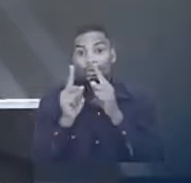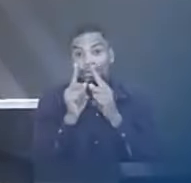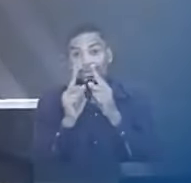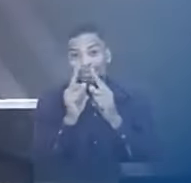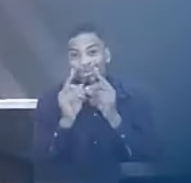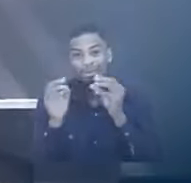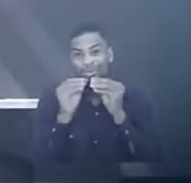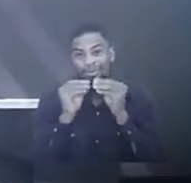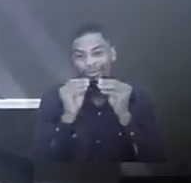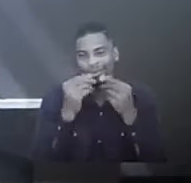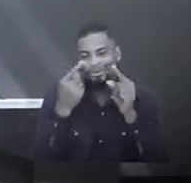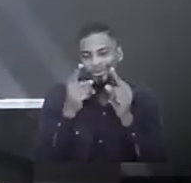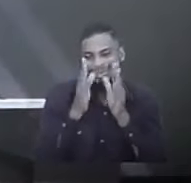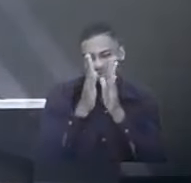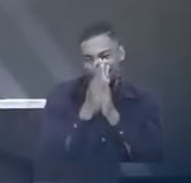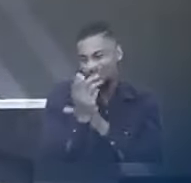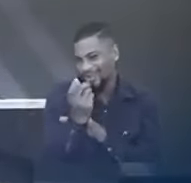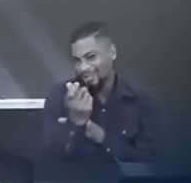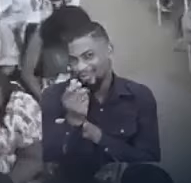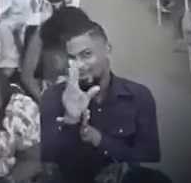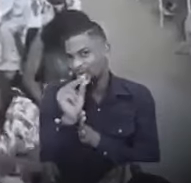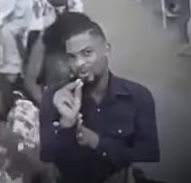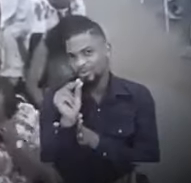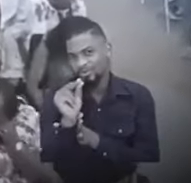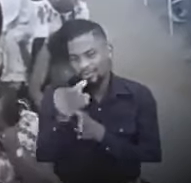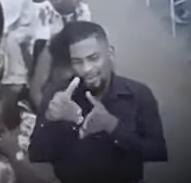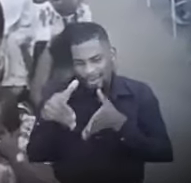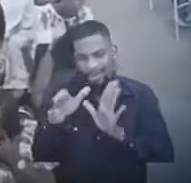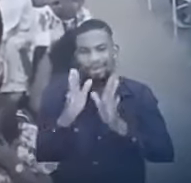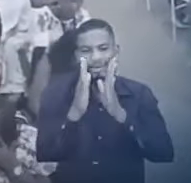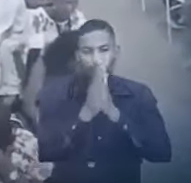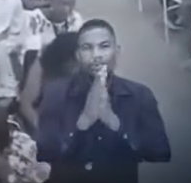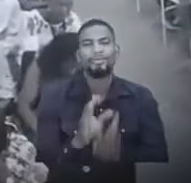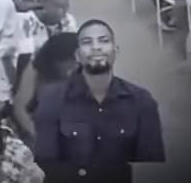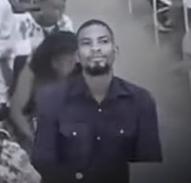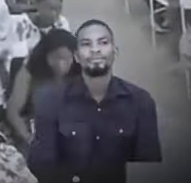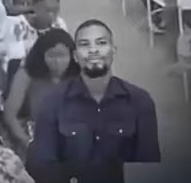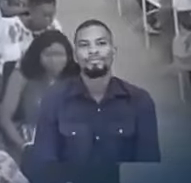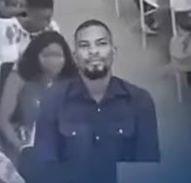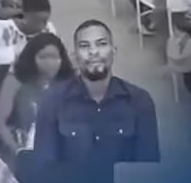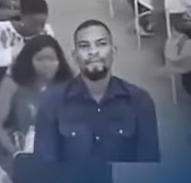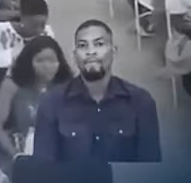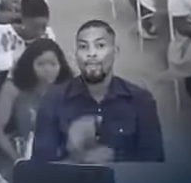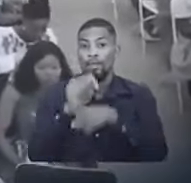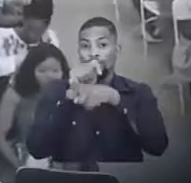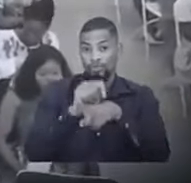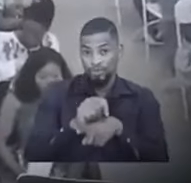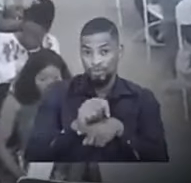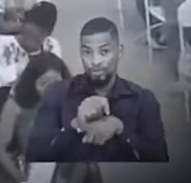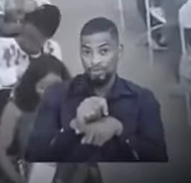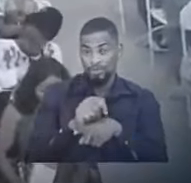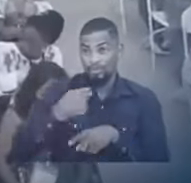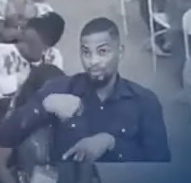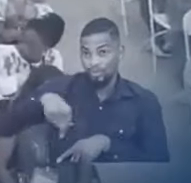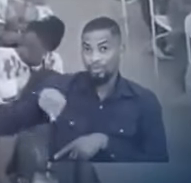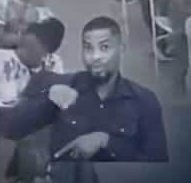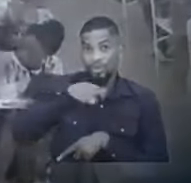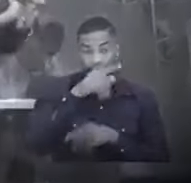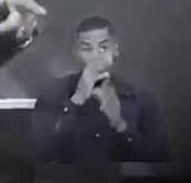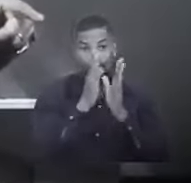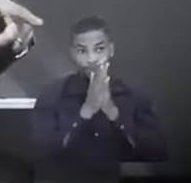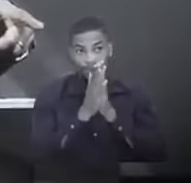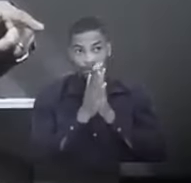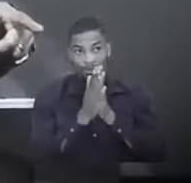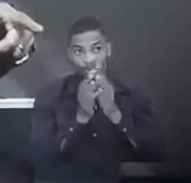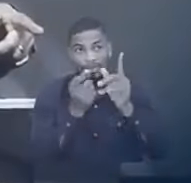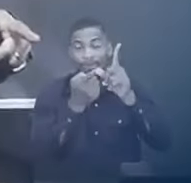commentary be least. Let the prayer go on. So in the Church of Pentecost, traditionally, when we are praying, we will start